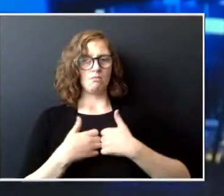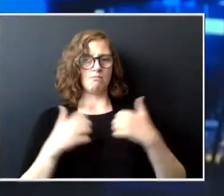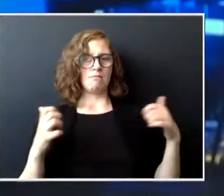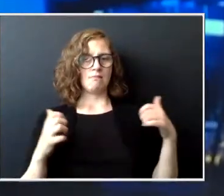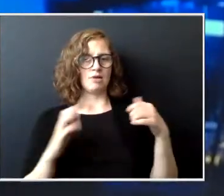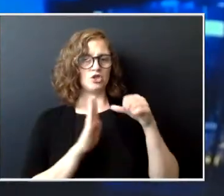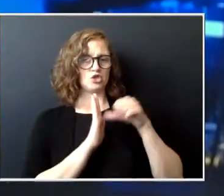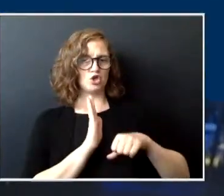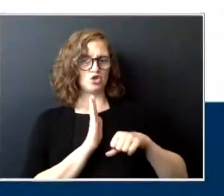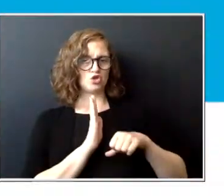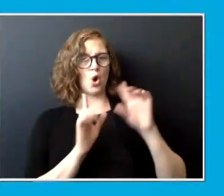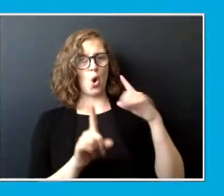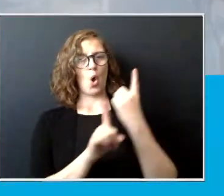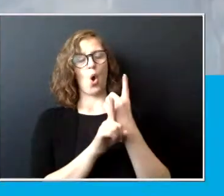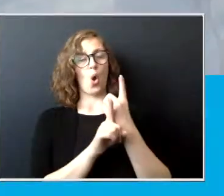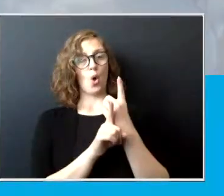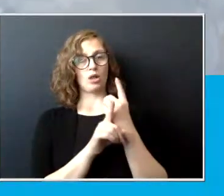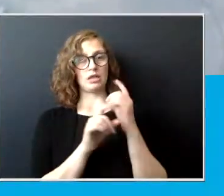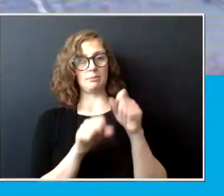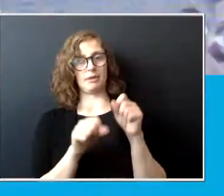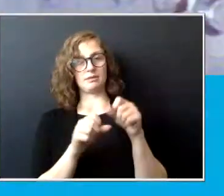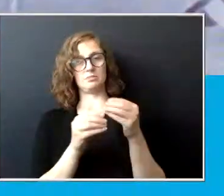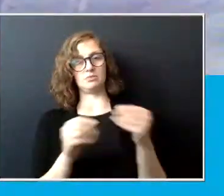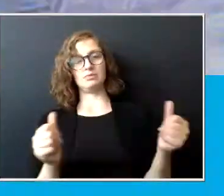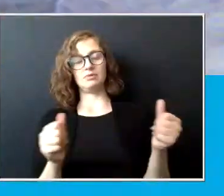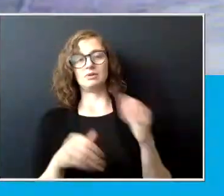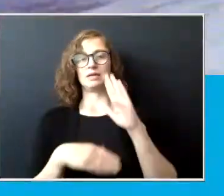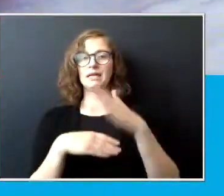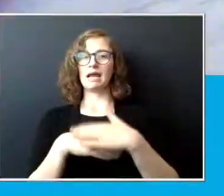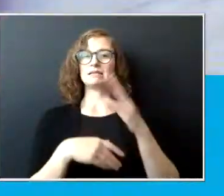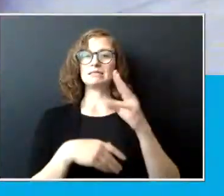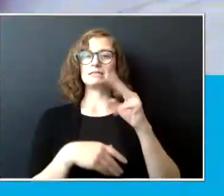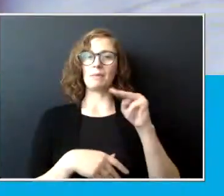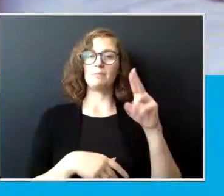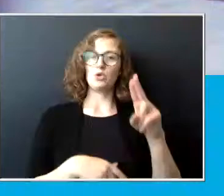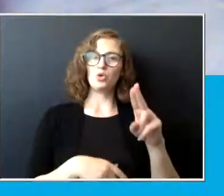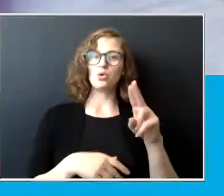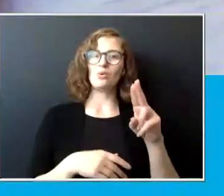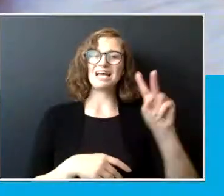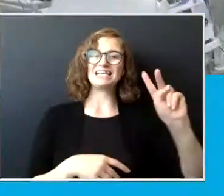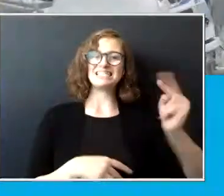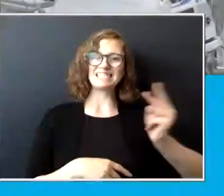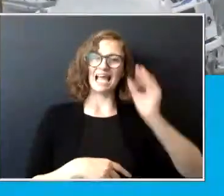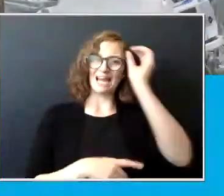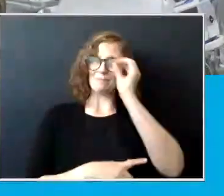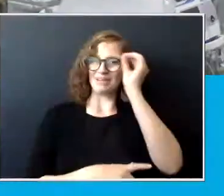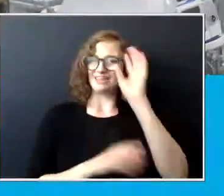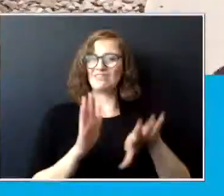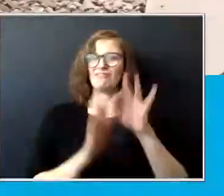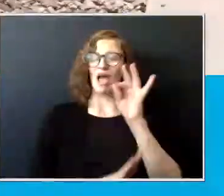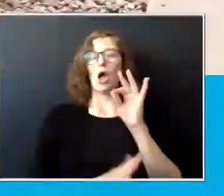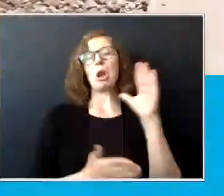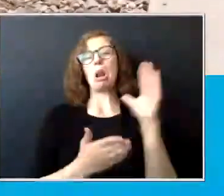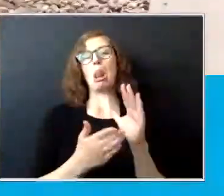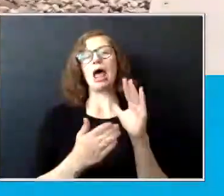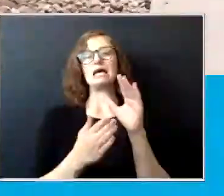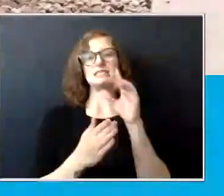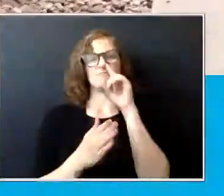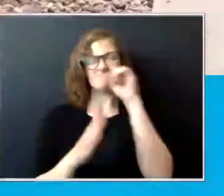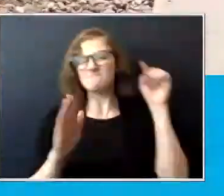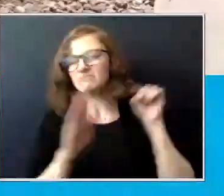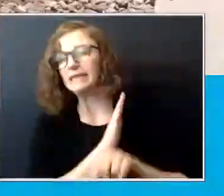next Morning Medical Update, a second opinion uncovers a less invasive option that had Kenny back on his